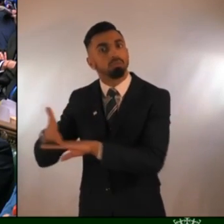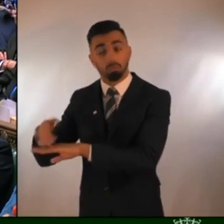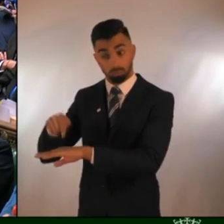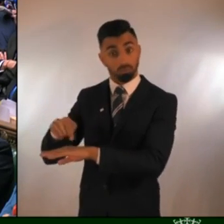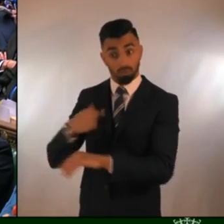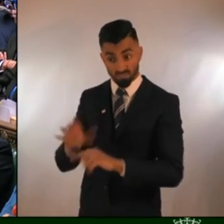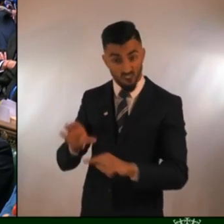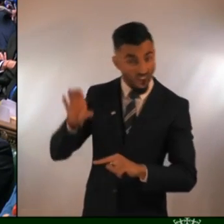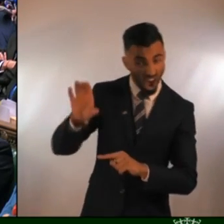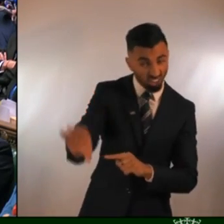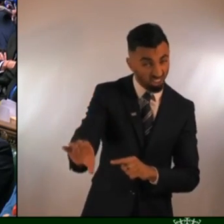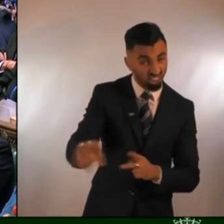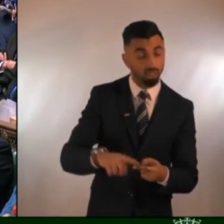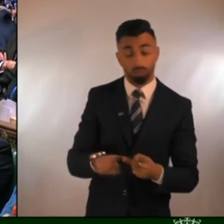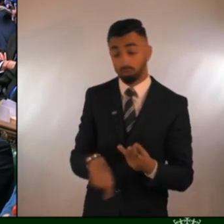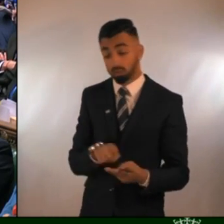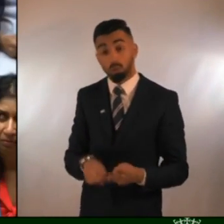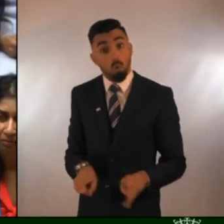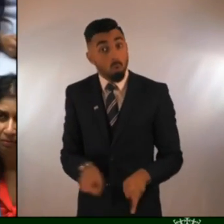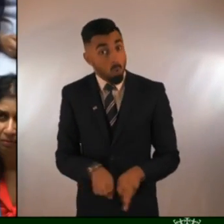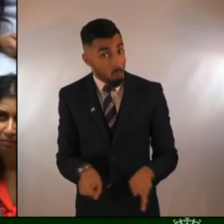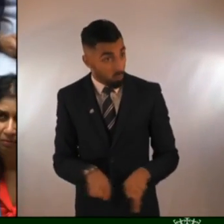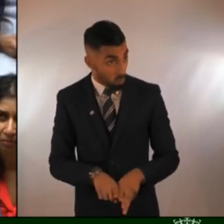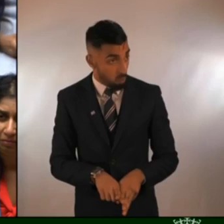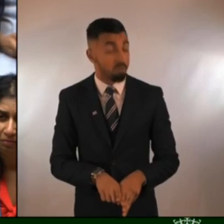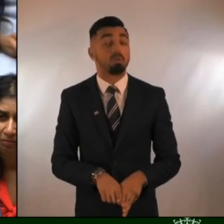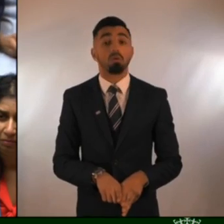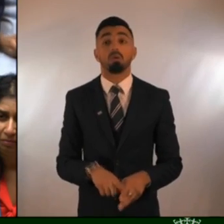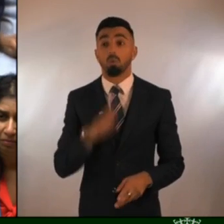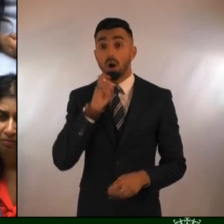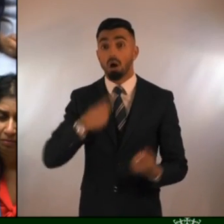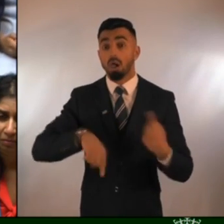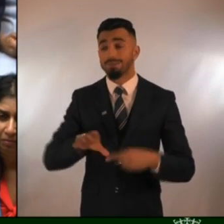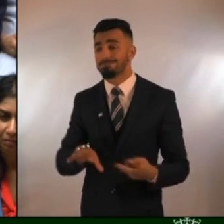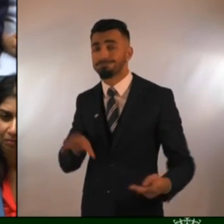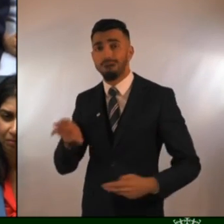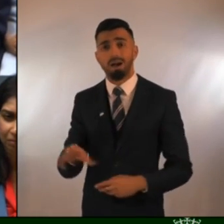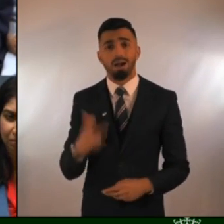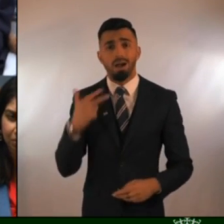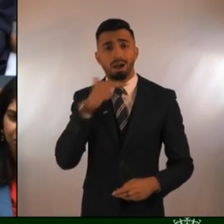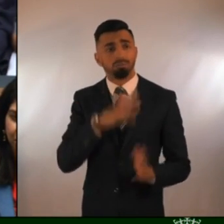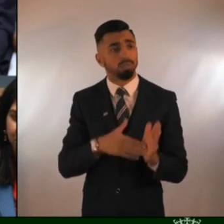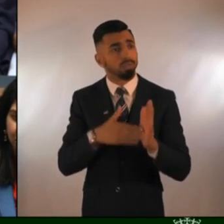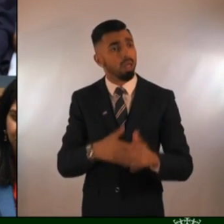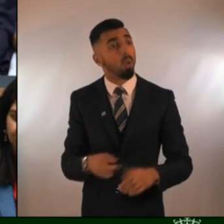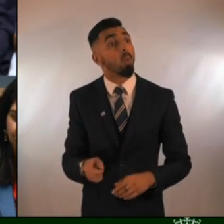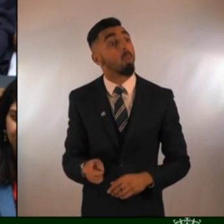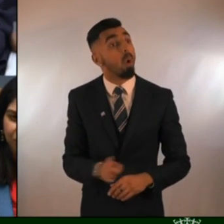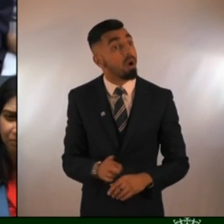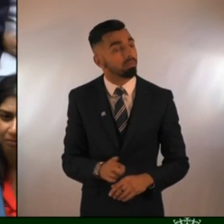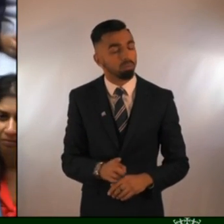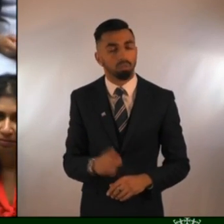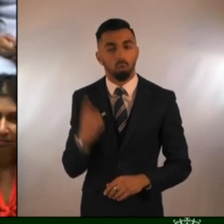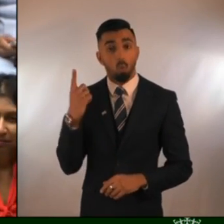fund science in this country. I can confirm that we will invest at least £800 million in a new Blue Skies funding